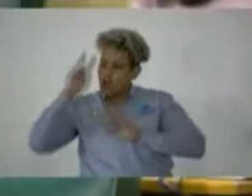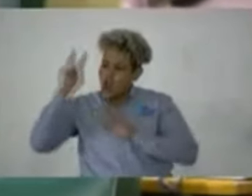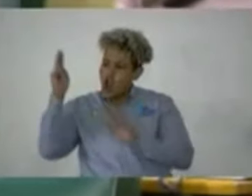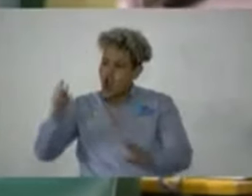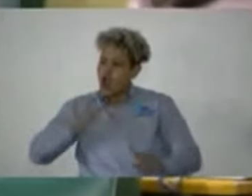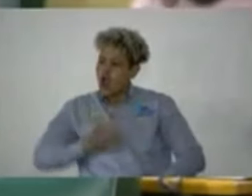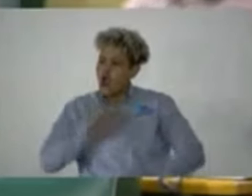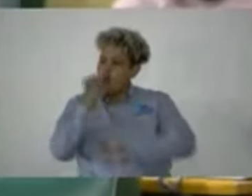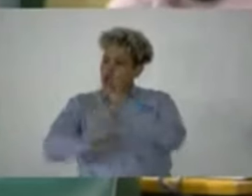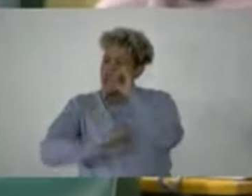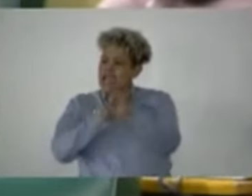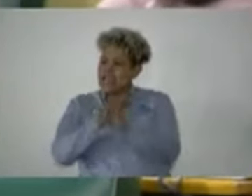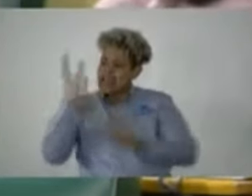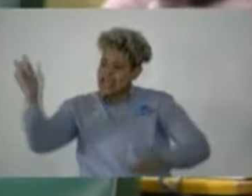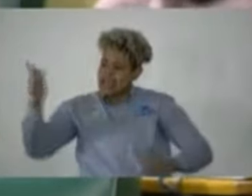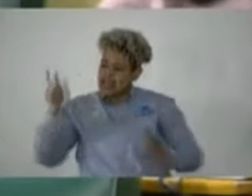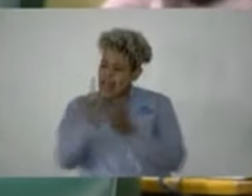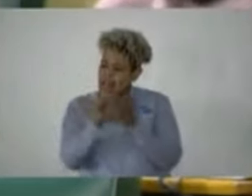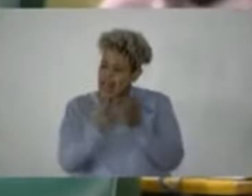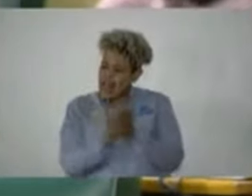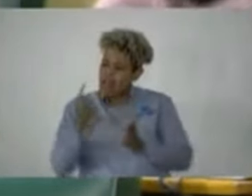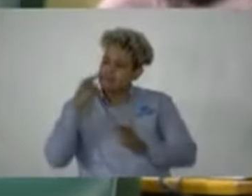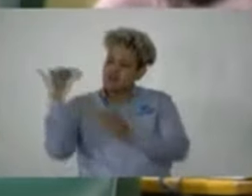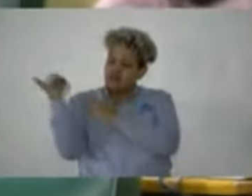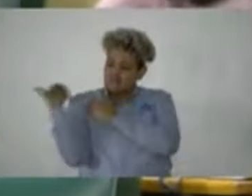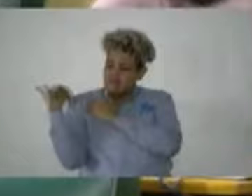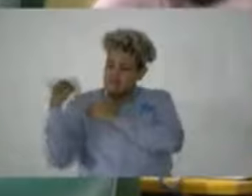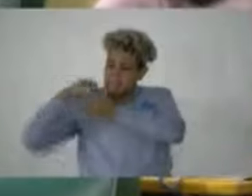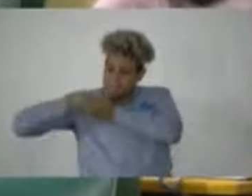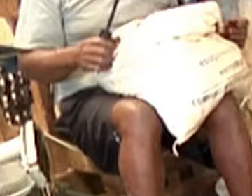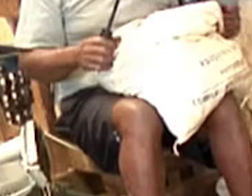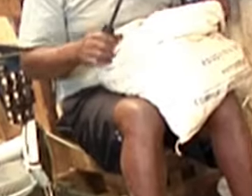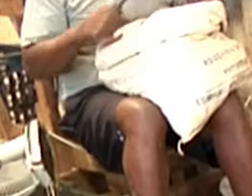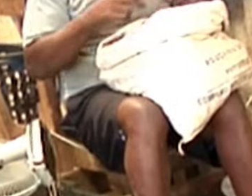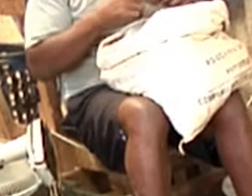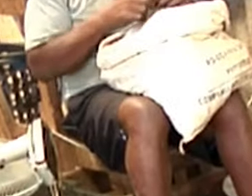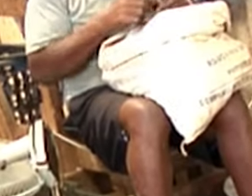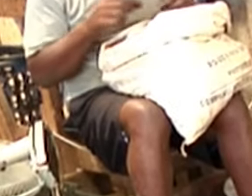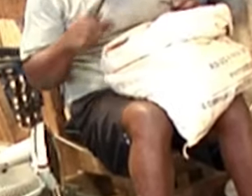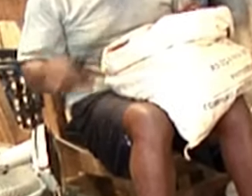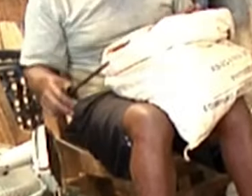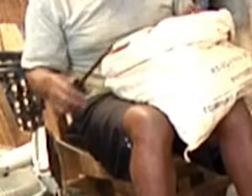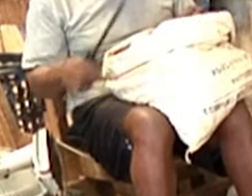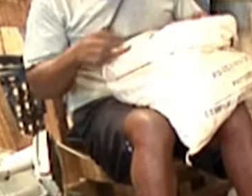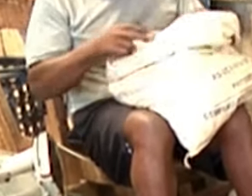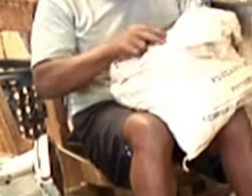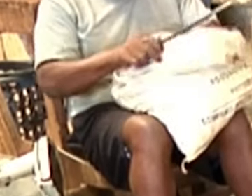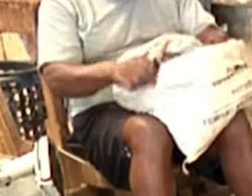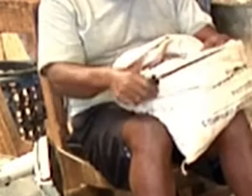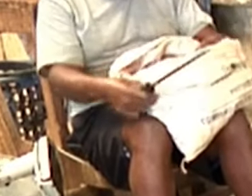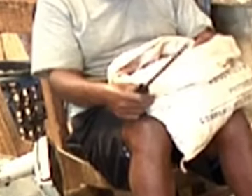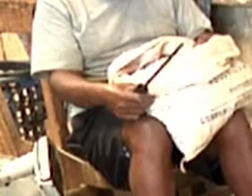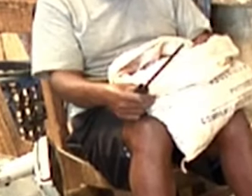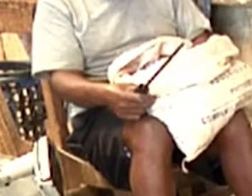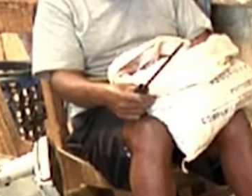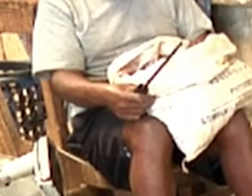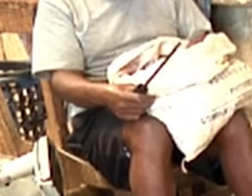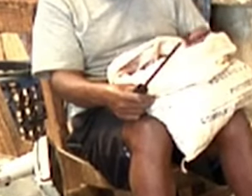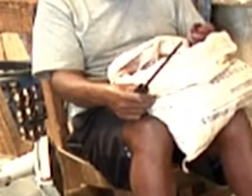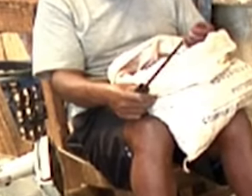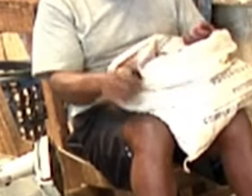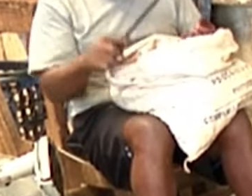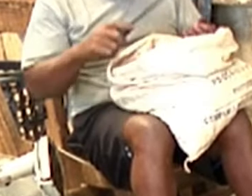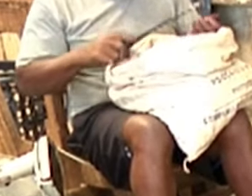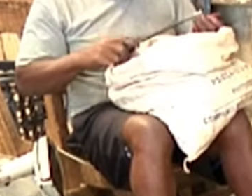our international legal binding obligation. Still, additional measures are being reviewed to